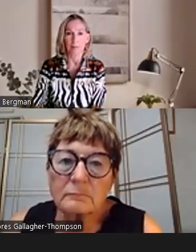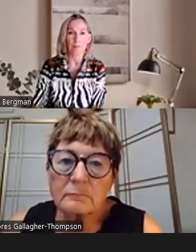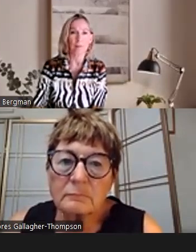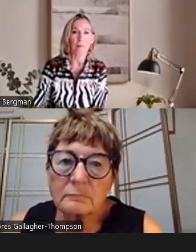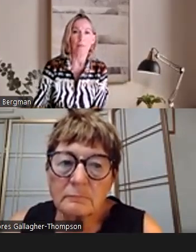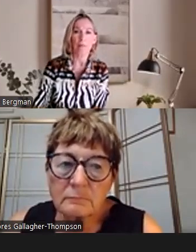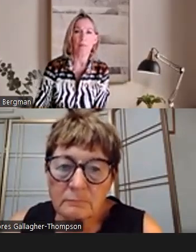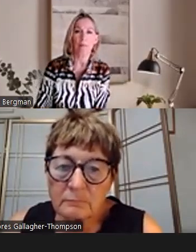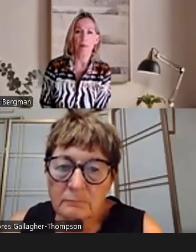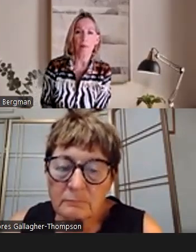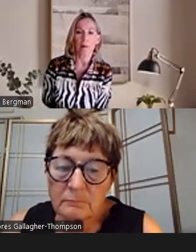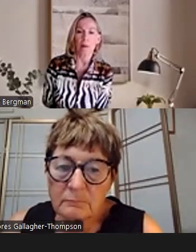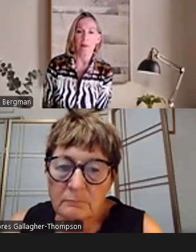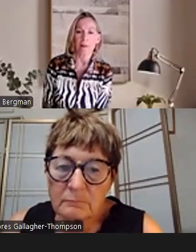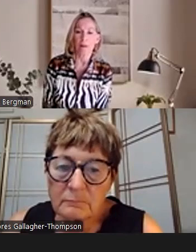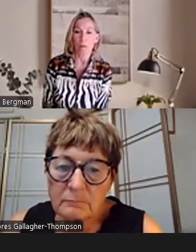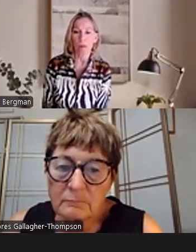Oh, there it is. Okay.